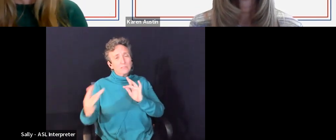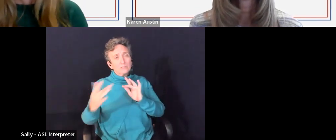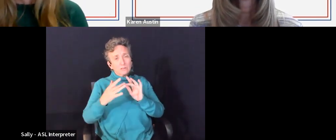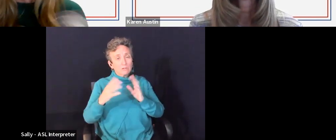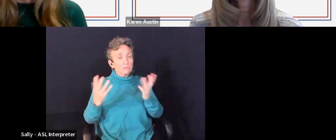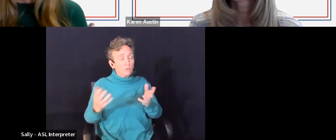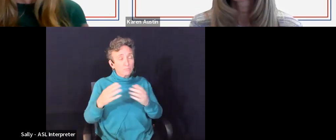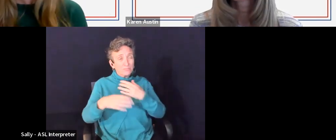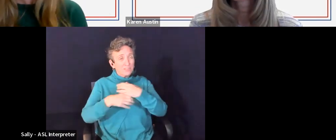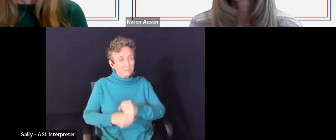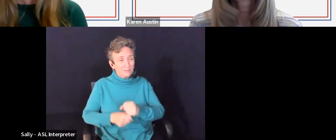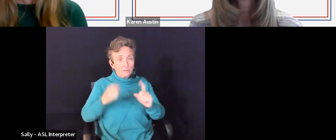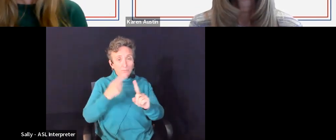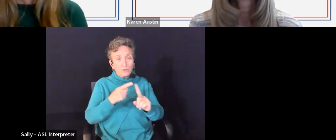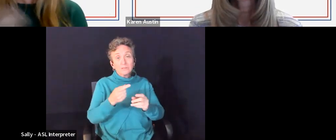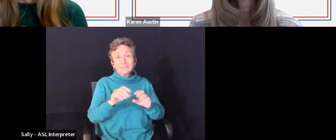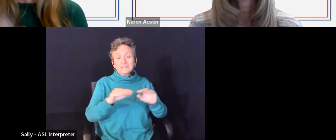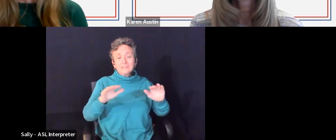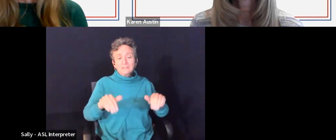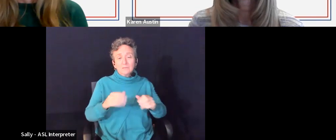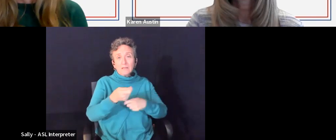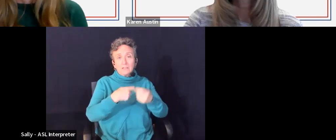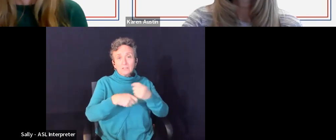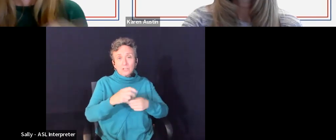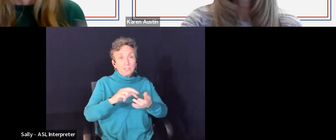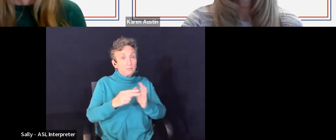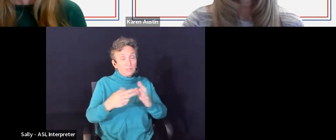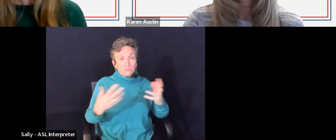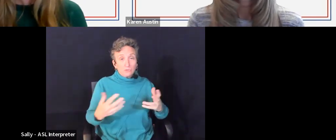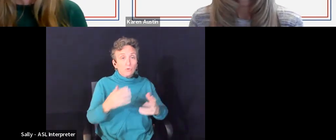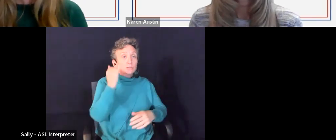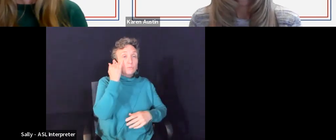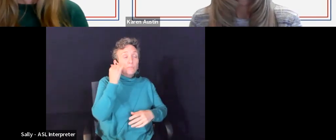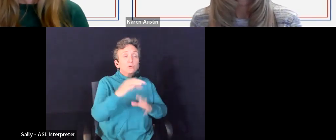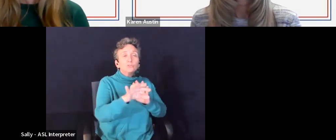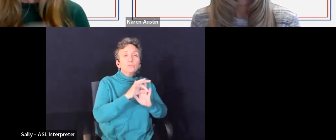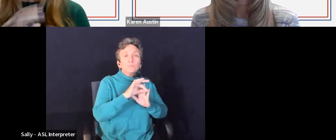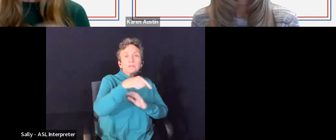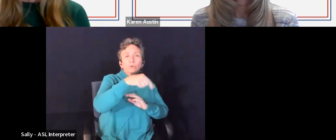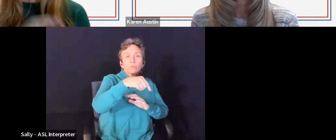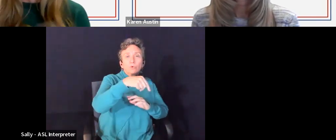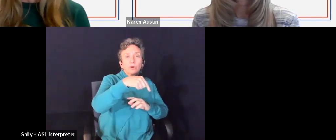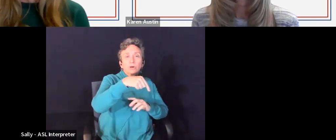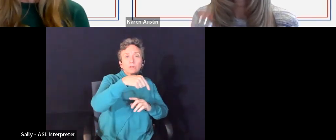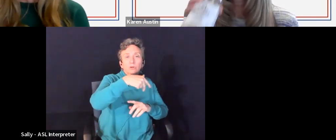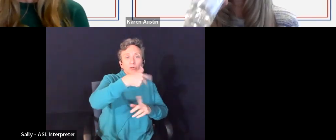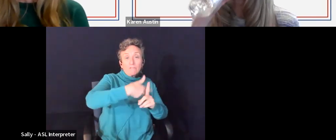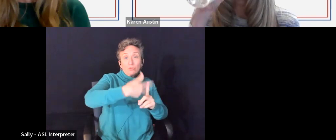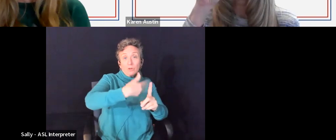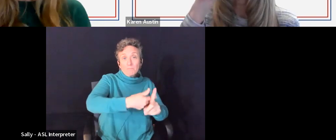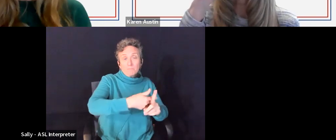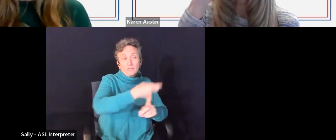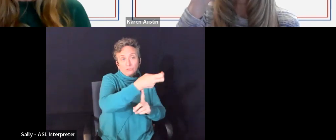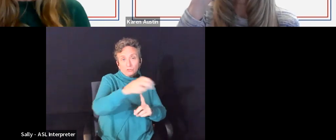set up systematic exchanges. So you can set up so automatically, let's say you pick quarterly, transfer X amount of money from one